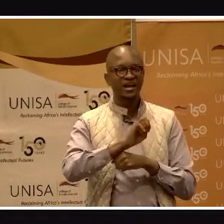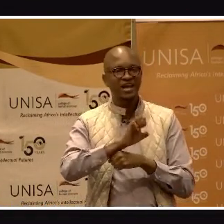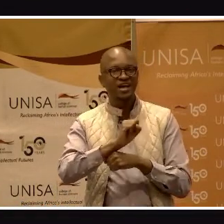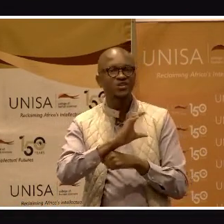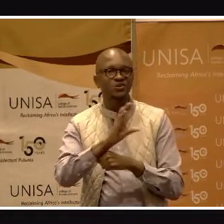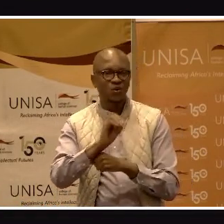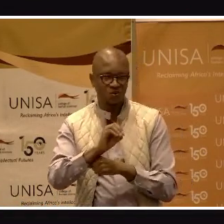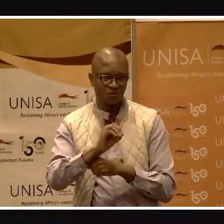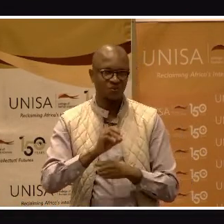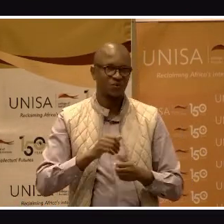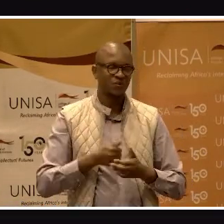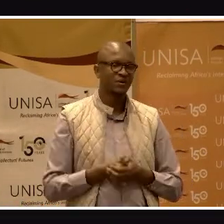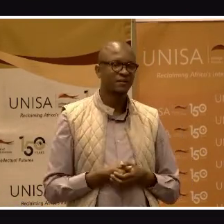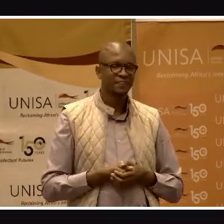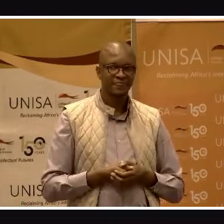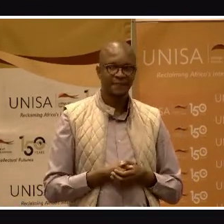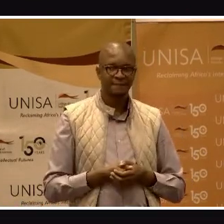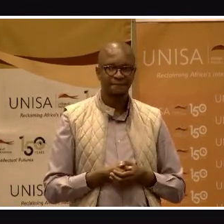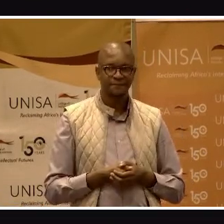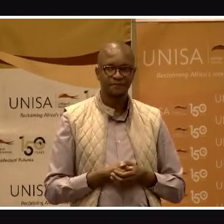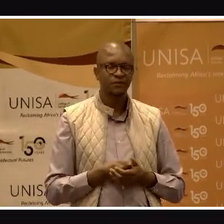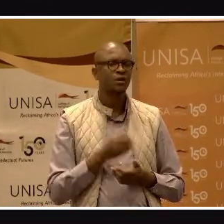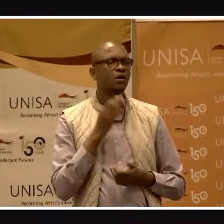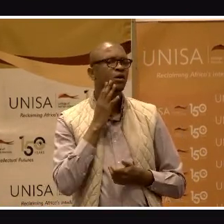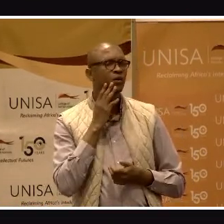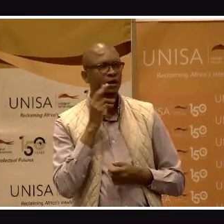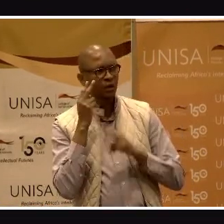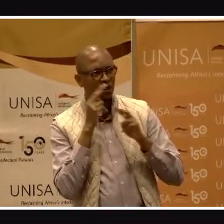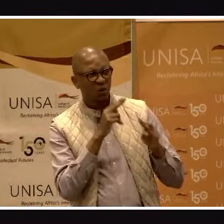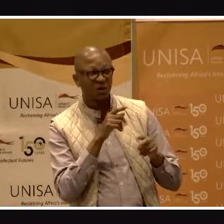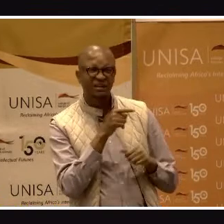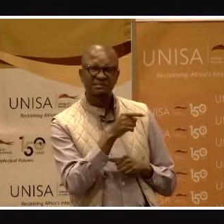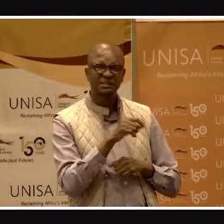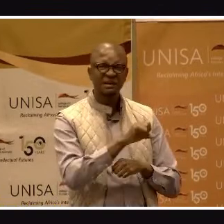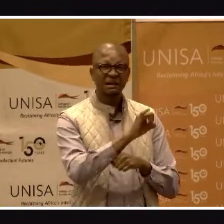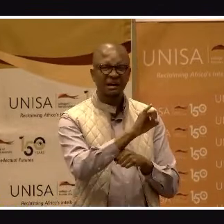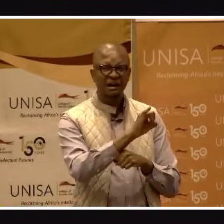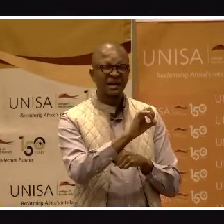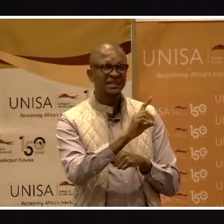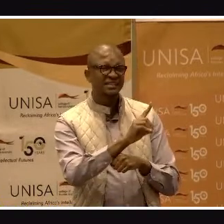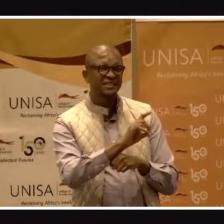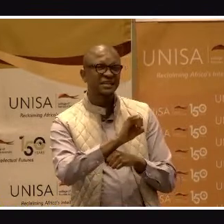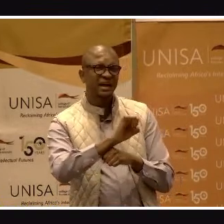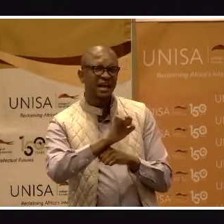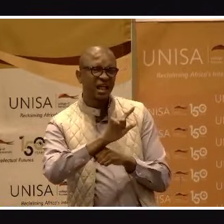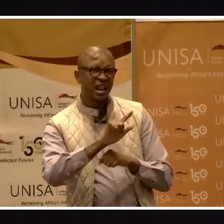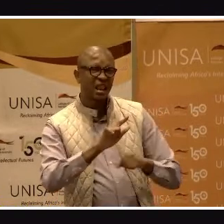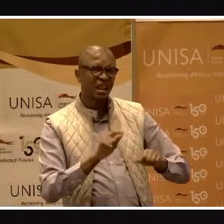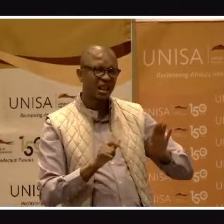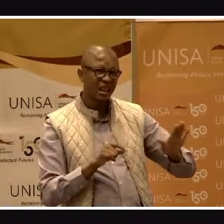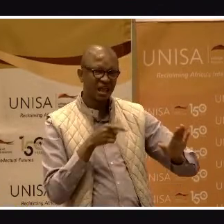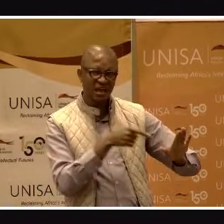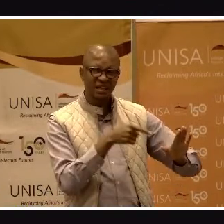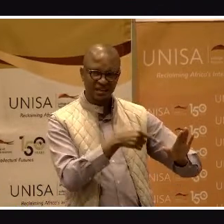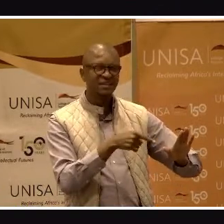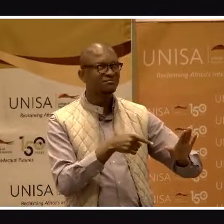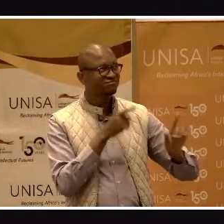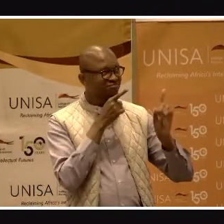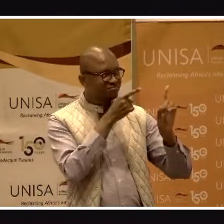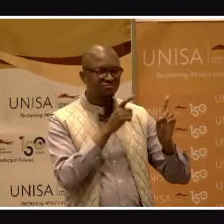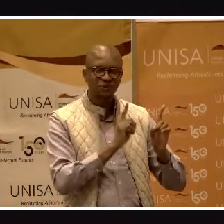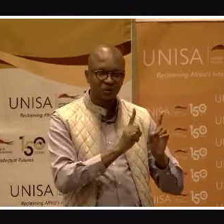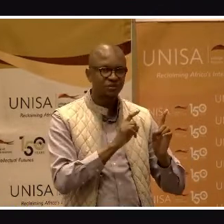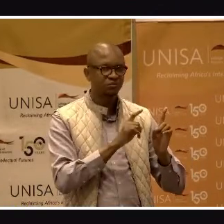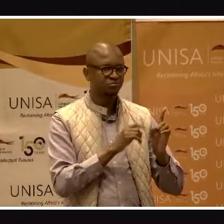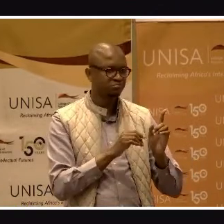know, looking at it generally, okay, works to include 4 cardinal points. One,